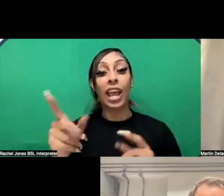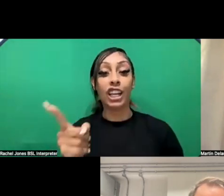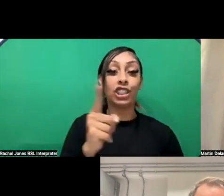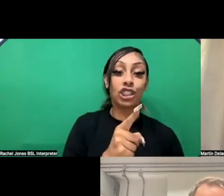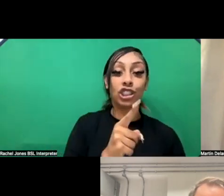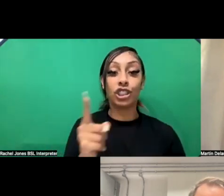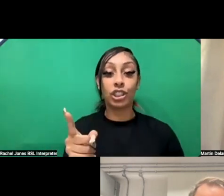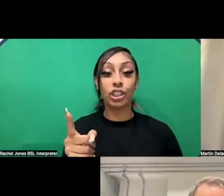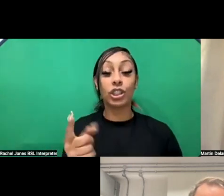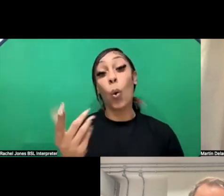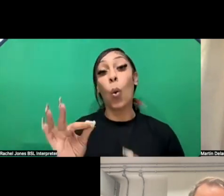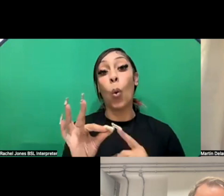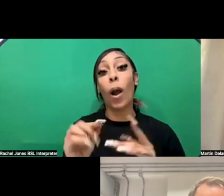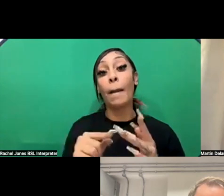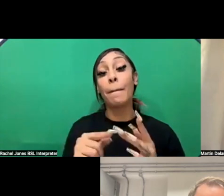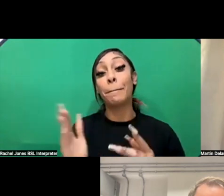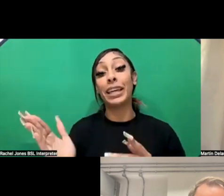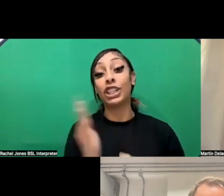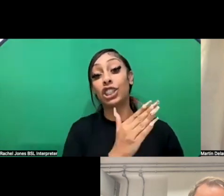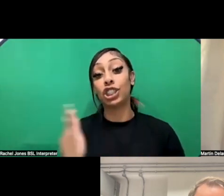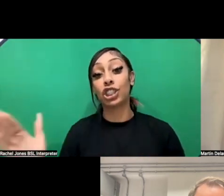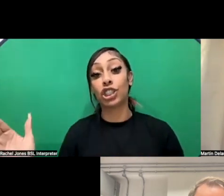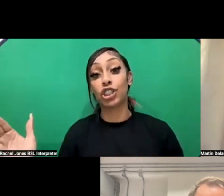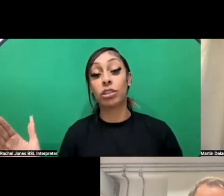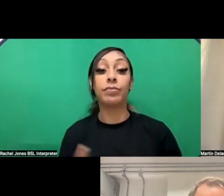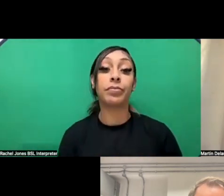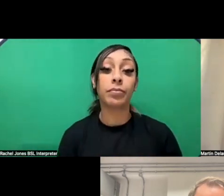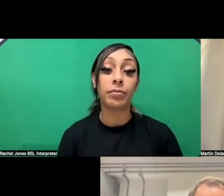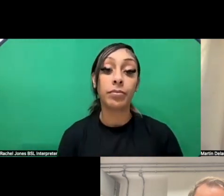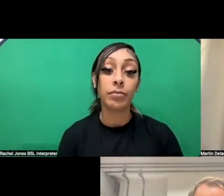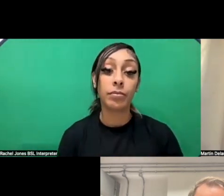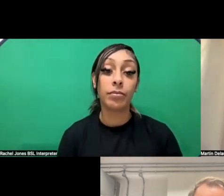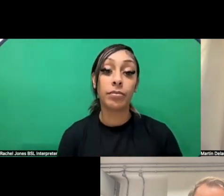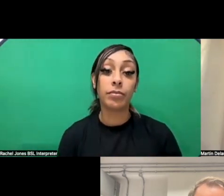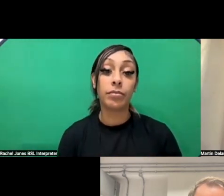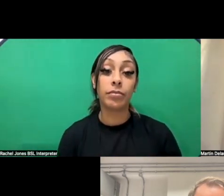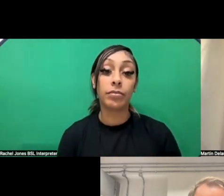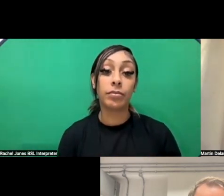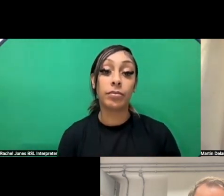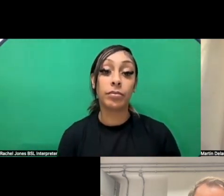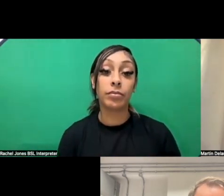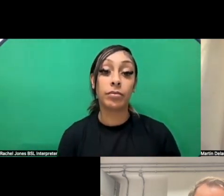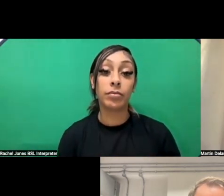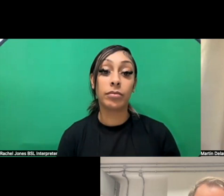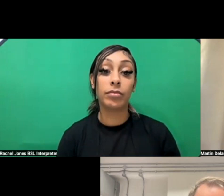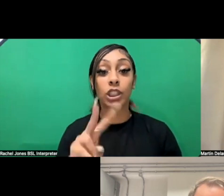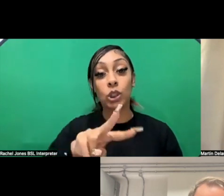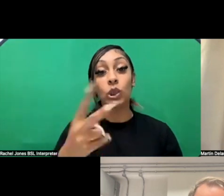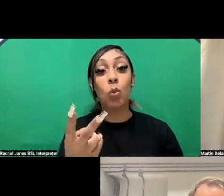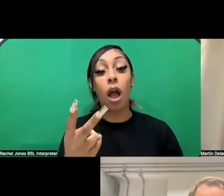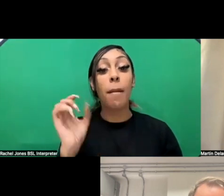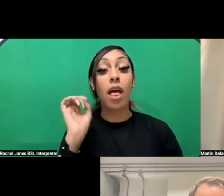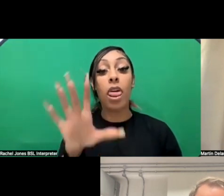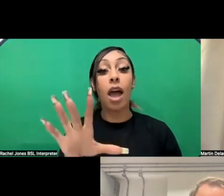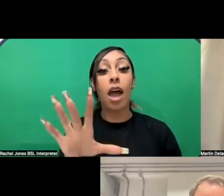the pitch for transposition, or to move the lights around. So the lights are in such that if I wanted to